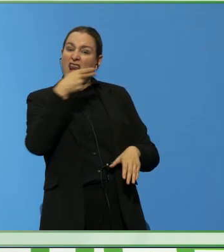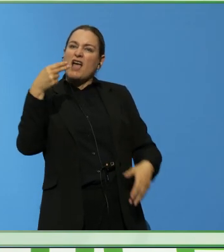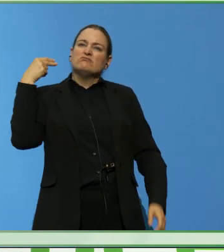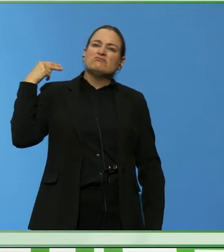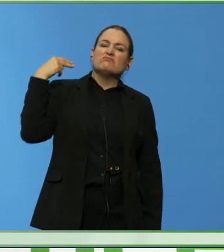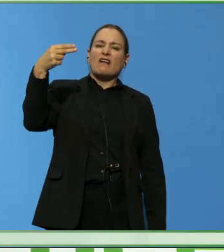made-up word.